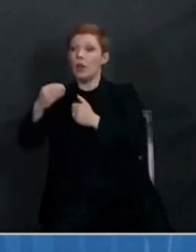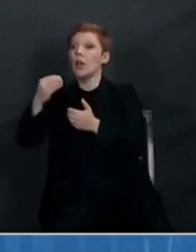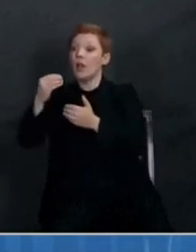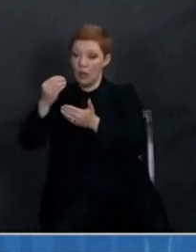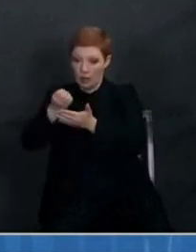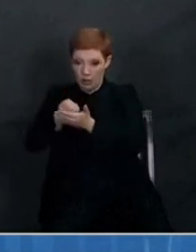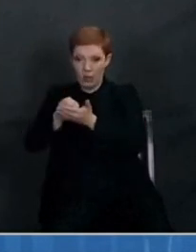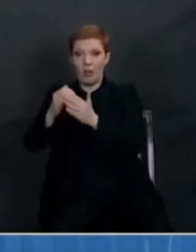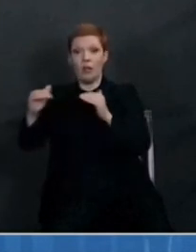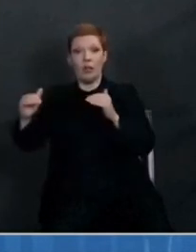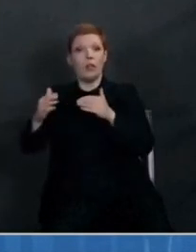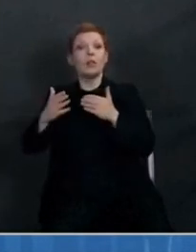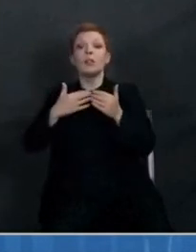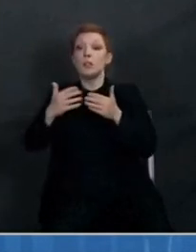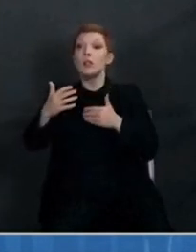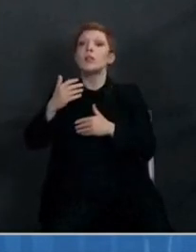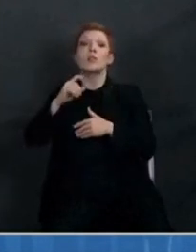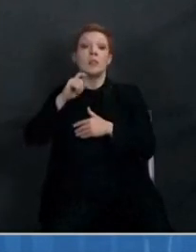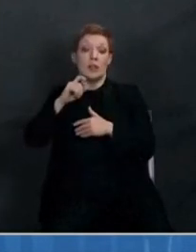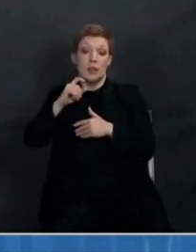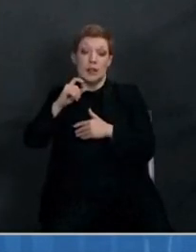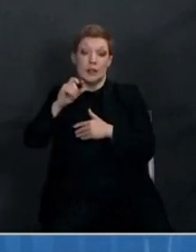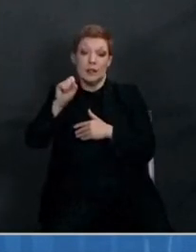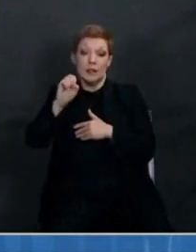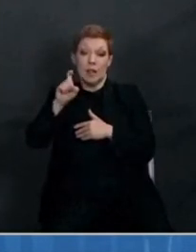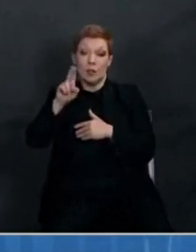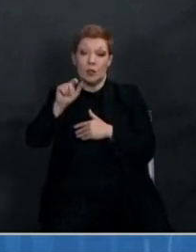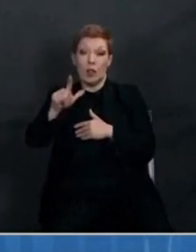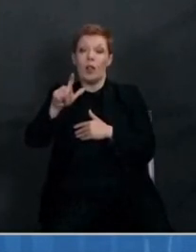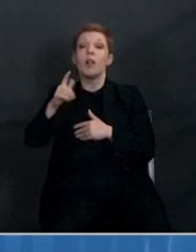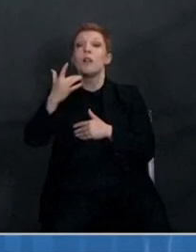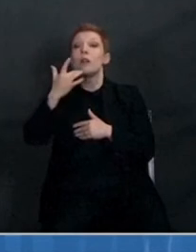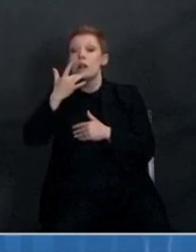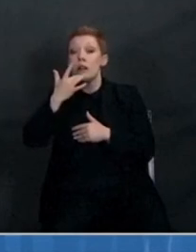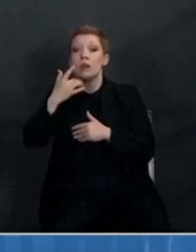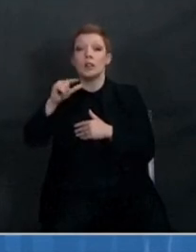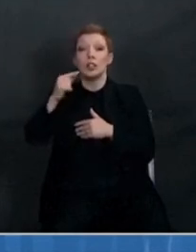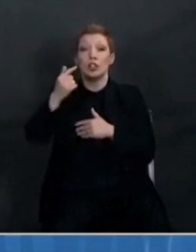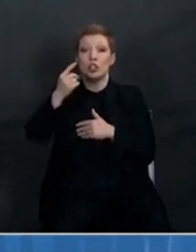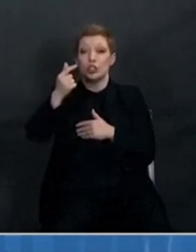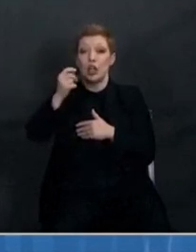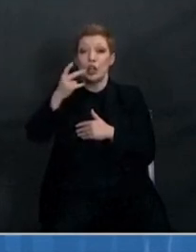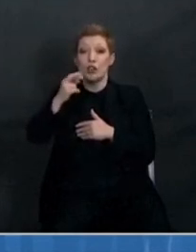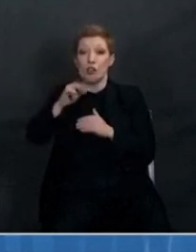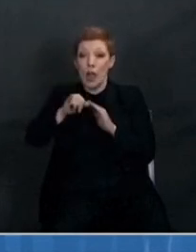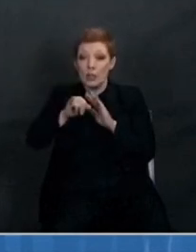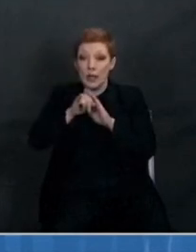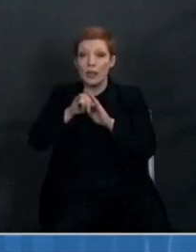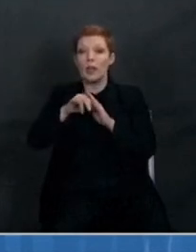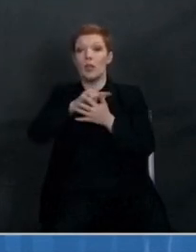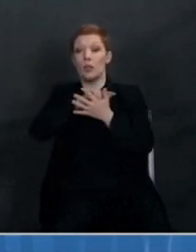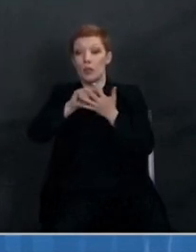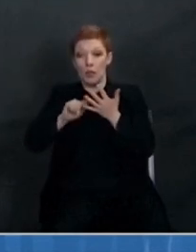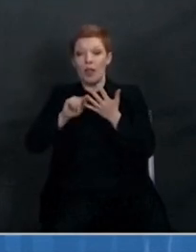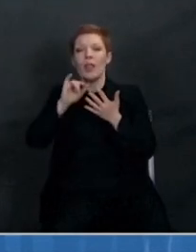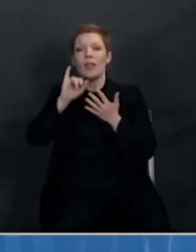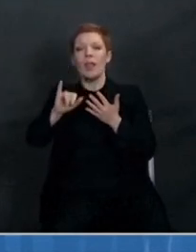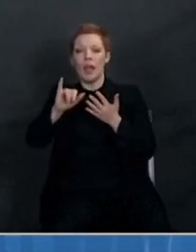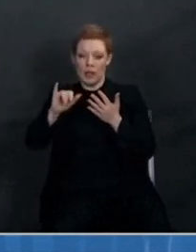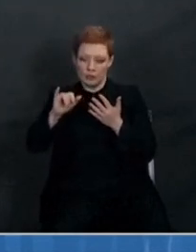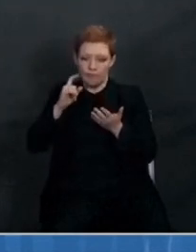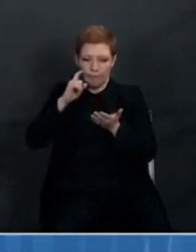geography, sexual orientation, and gender identity. But today, however, I want to provide an overview of the current state of our